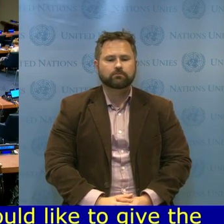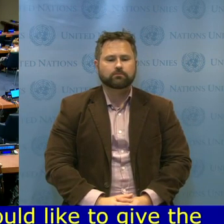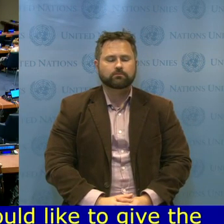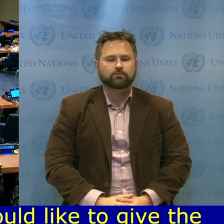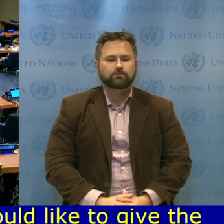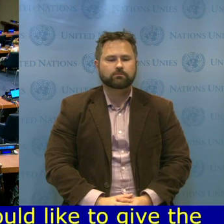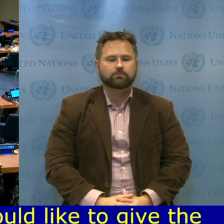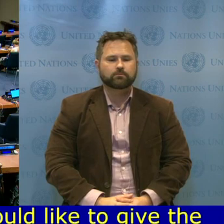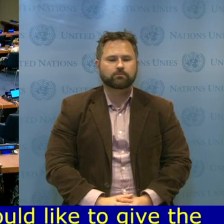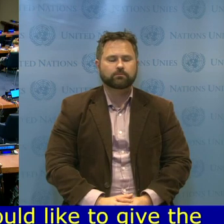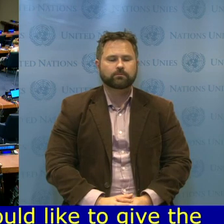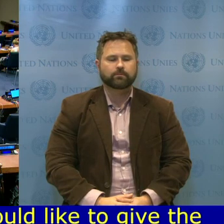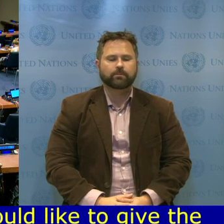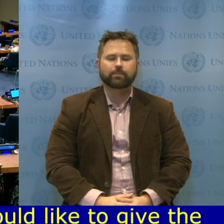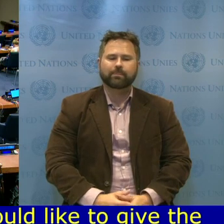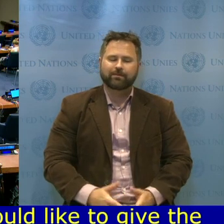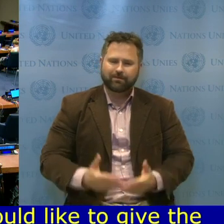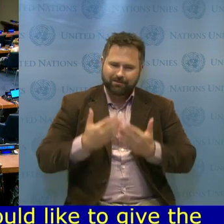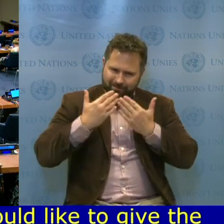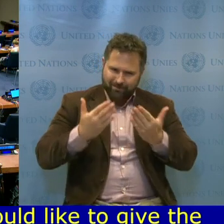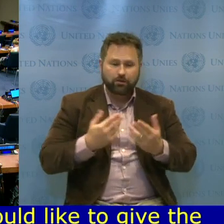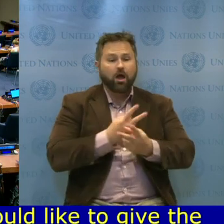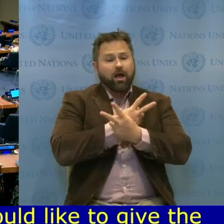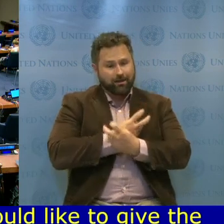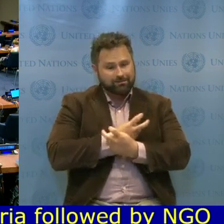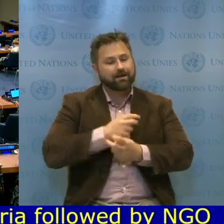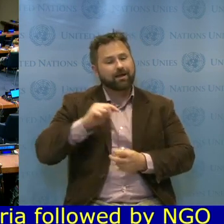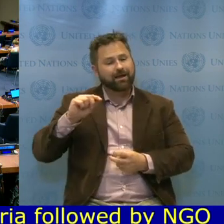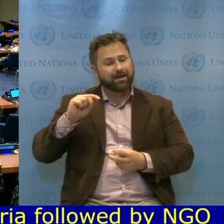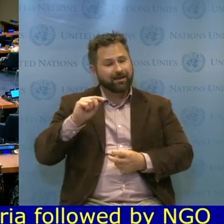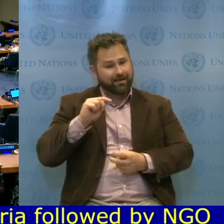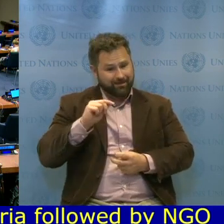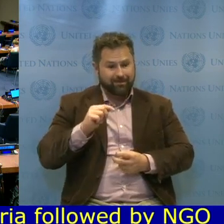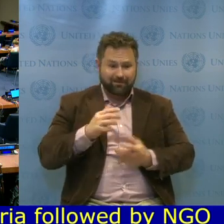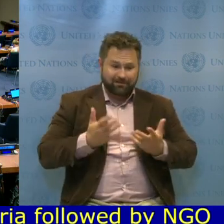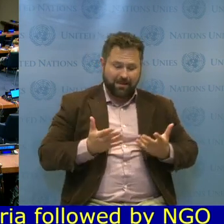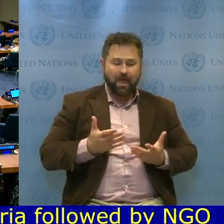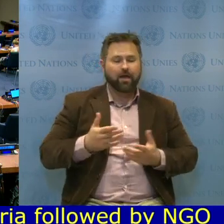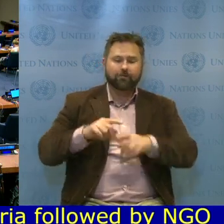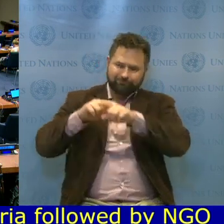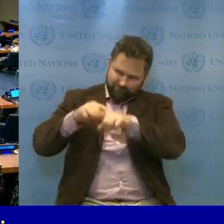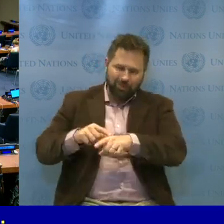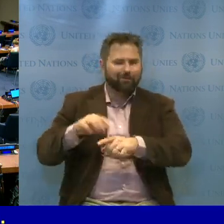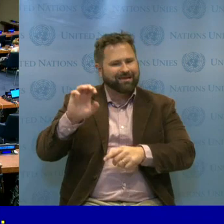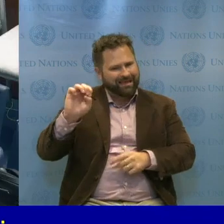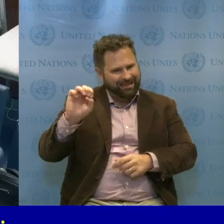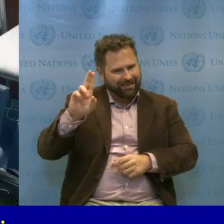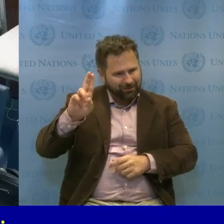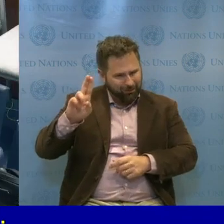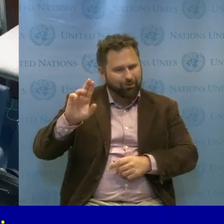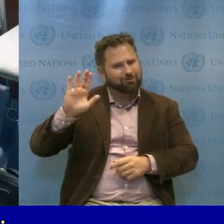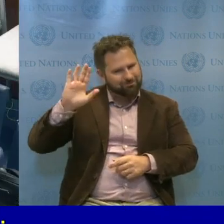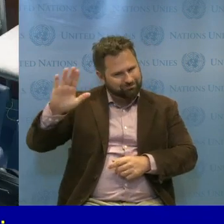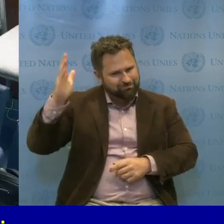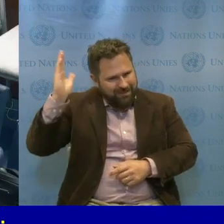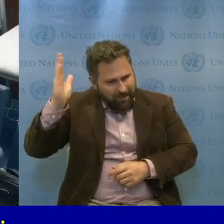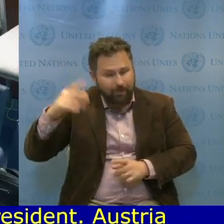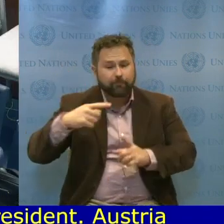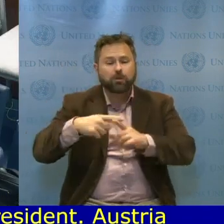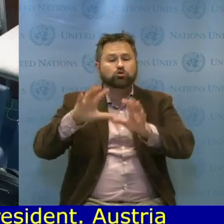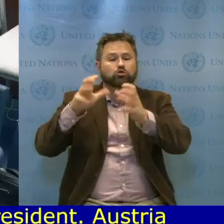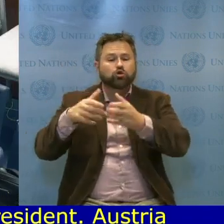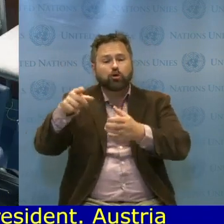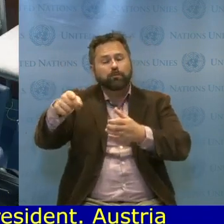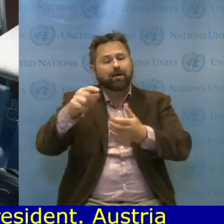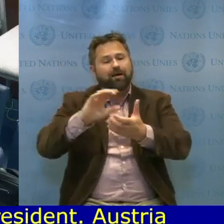Thank you, Madam President. Austria aligns itself with the statements made on behalf of the European Union, as well as the Group of Friends of Persons with Disabilities,